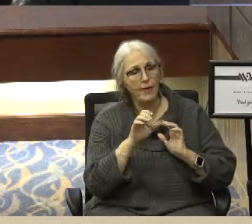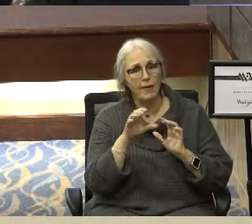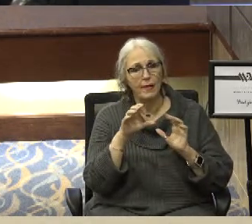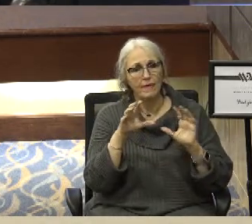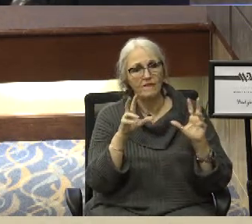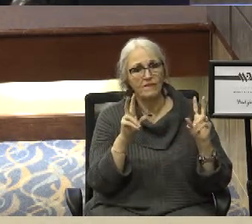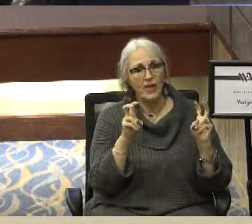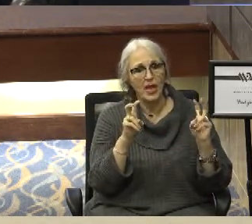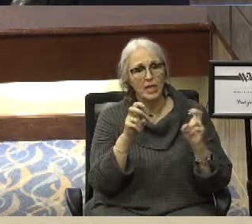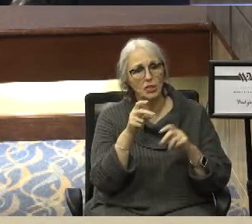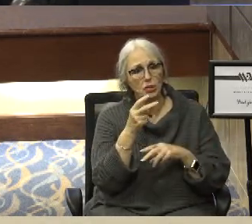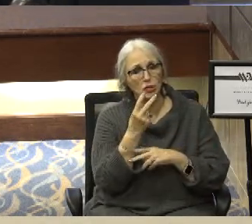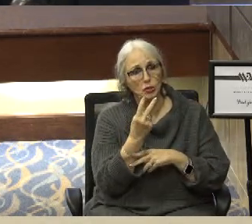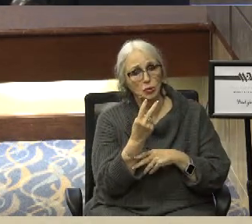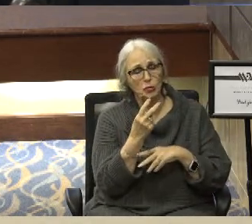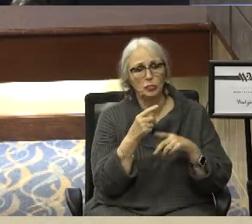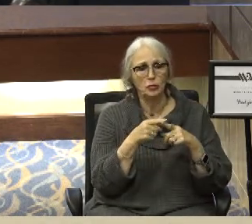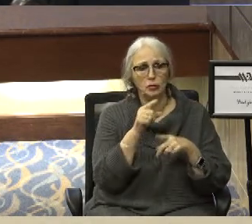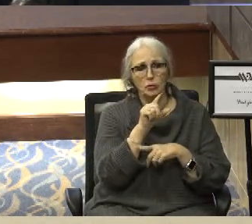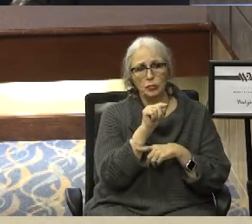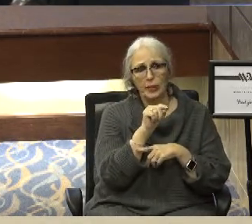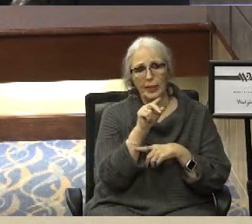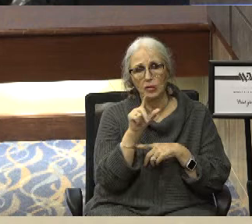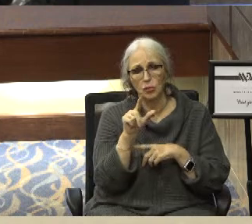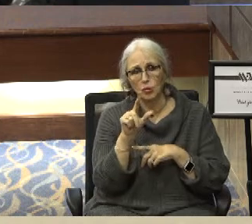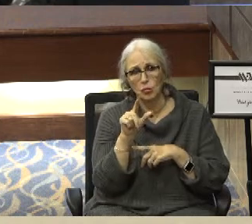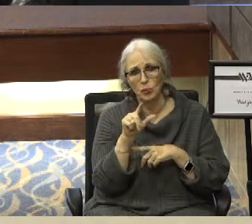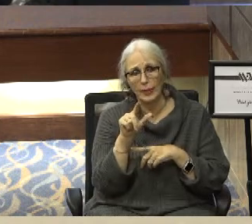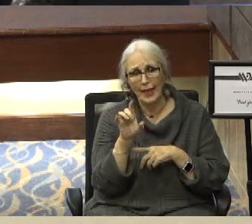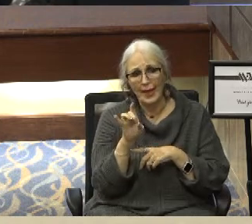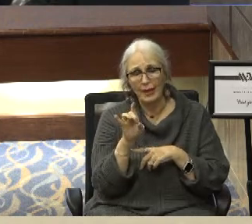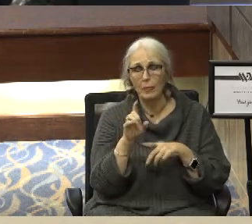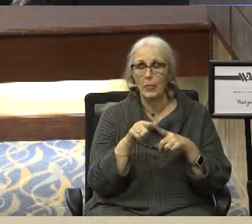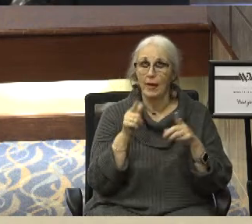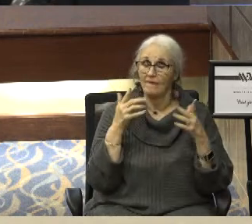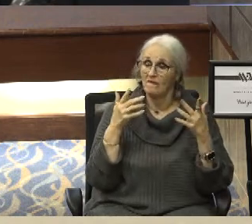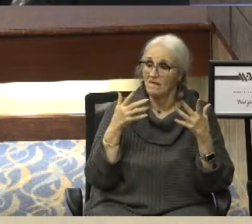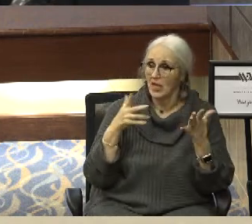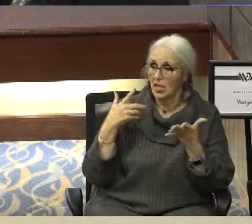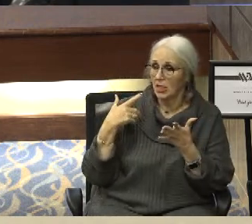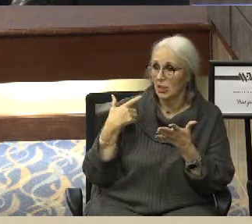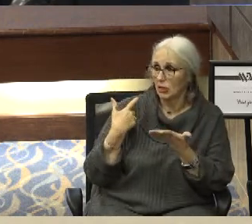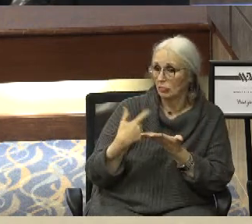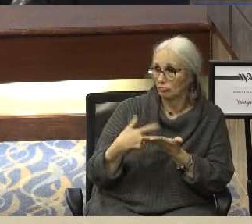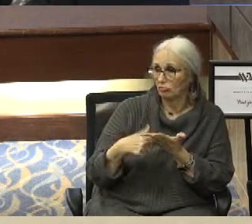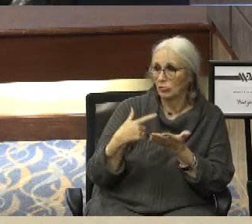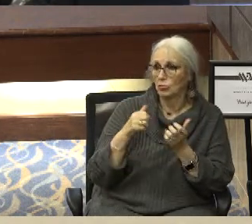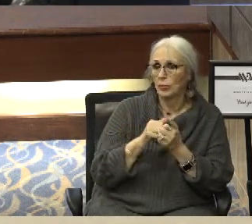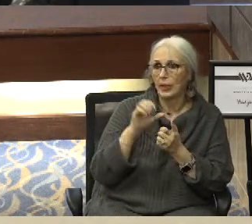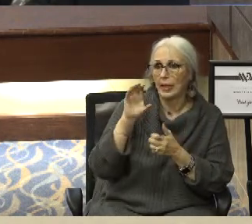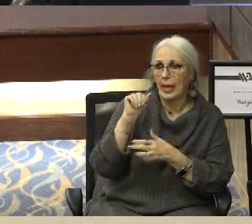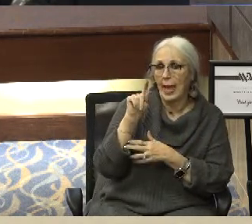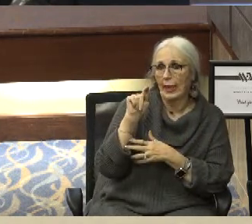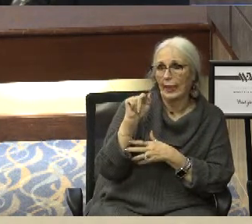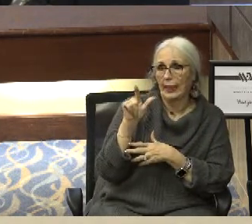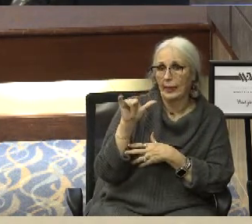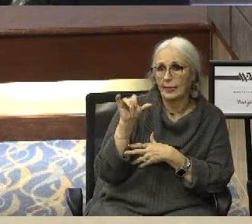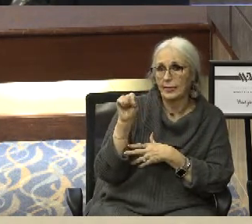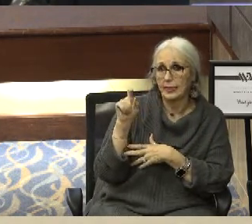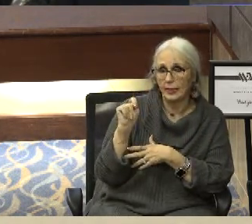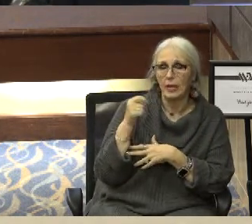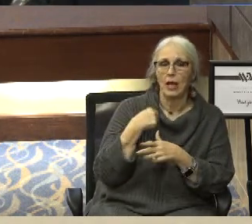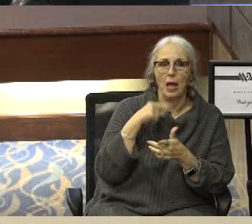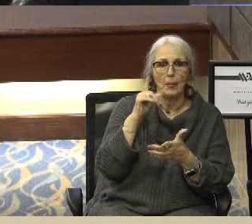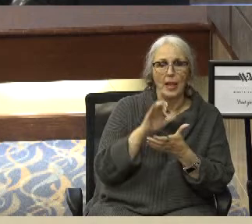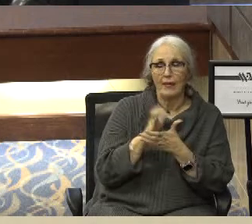to 2028, but after having had conversations with Catalyst, my belief is that they will be